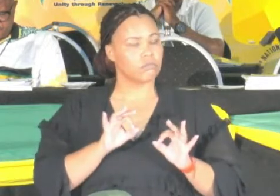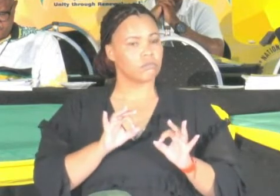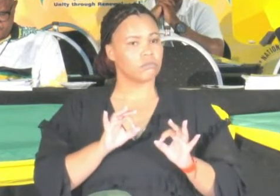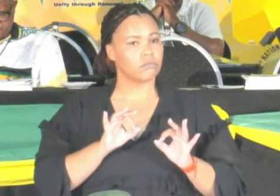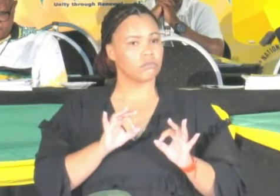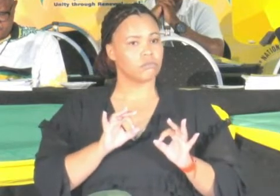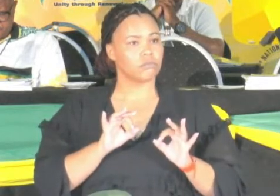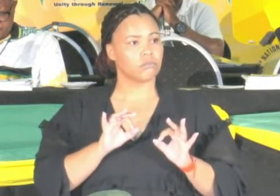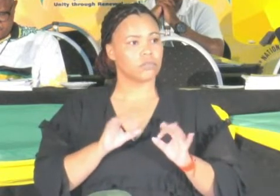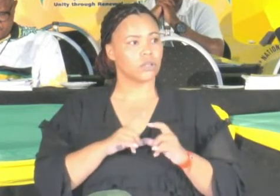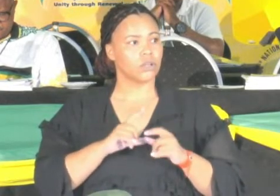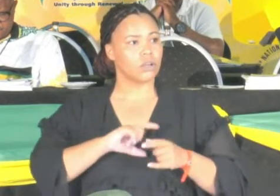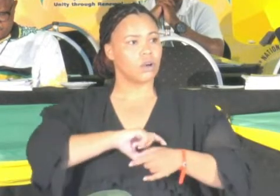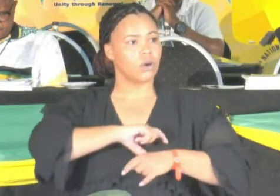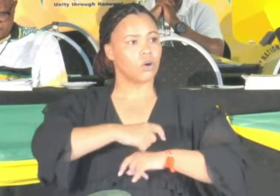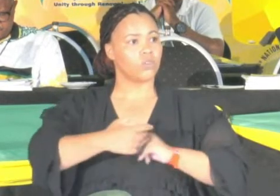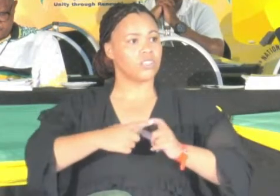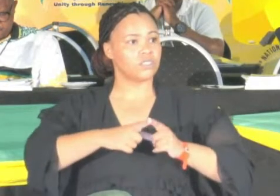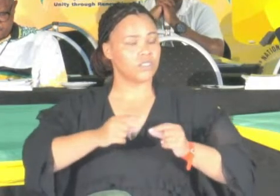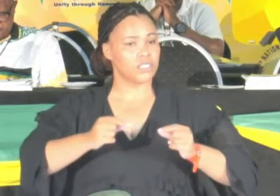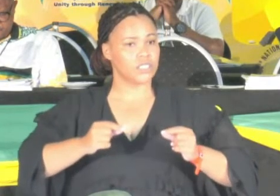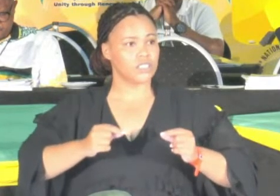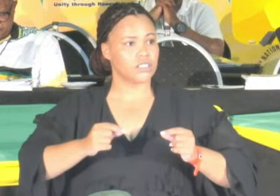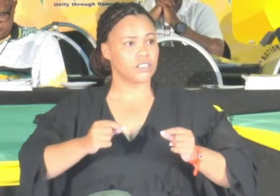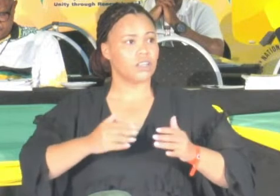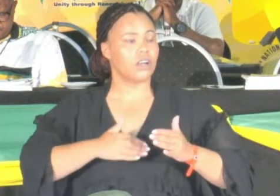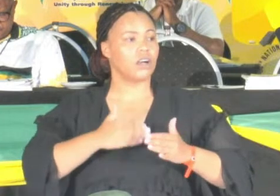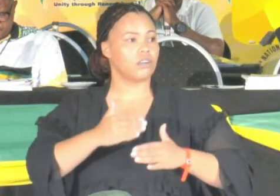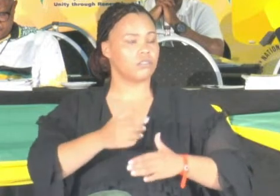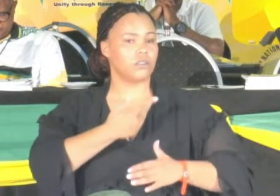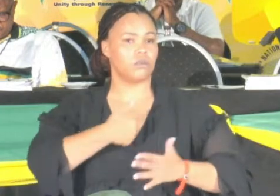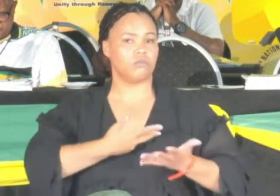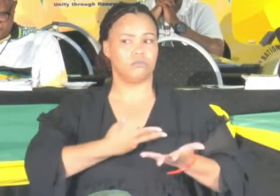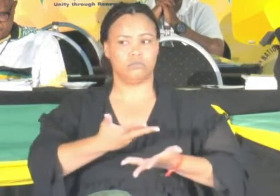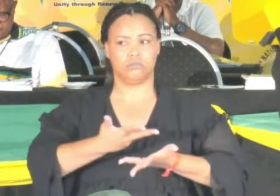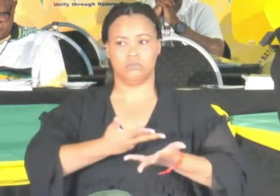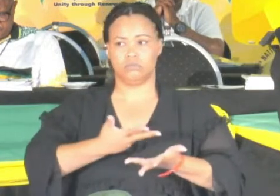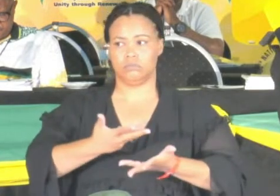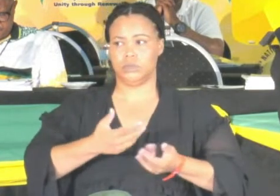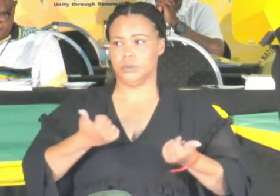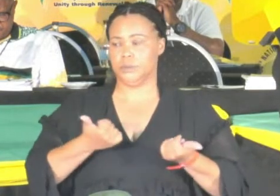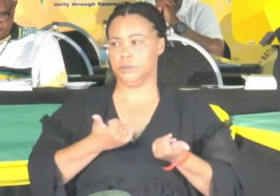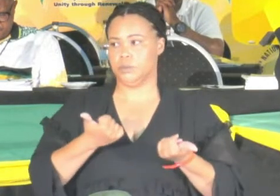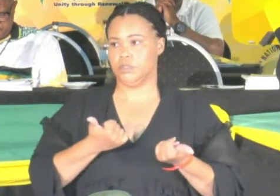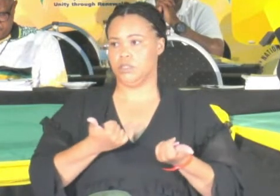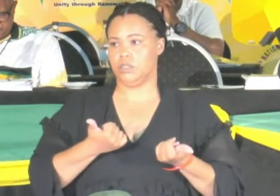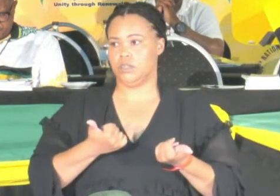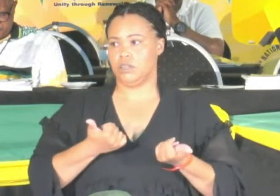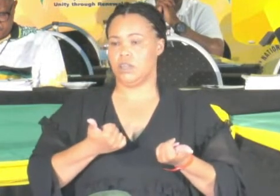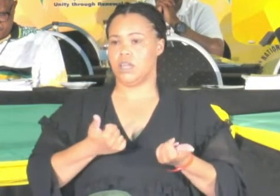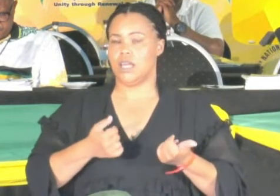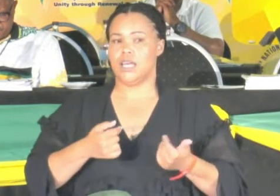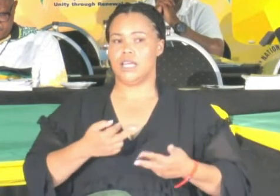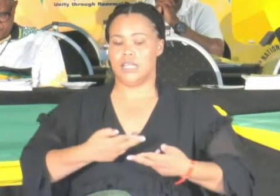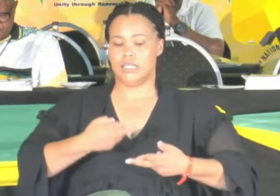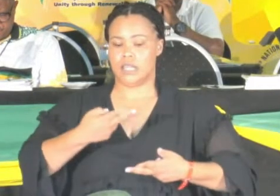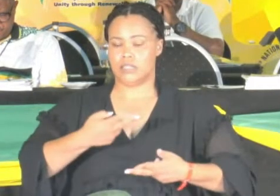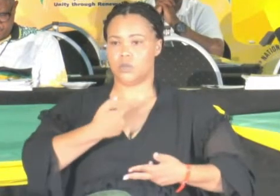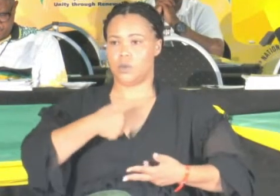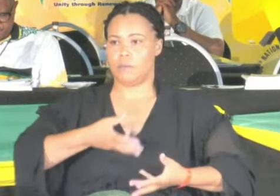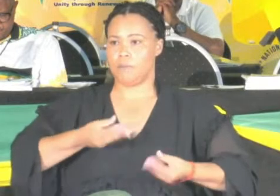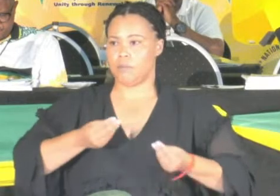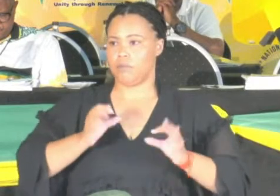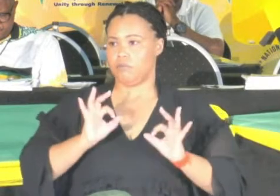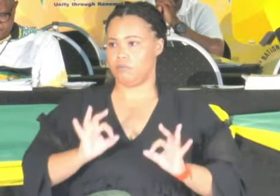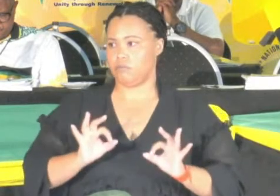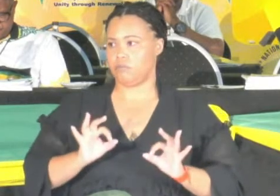successful deliberations, so that the outcome may be the type of outcome that is befitting